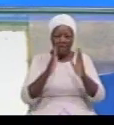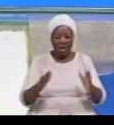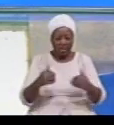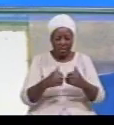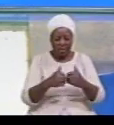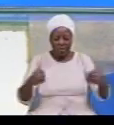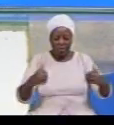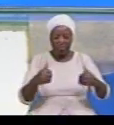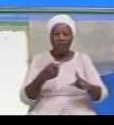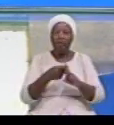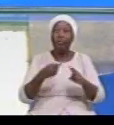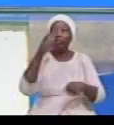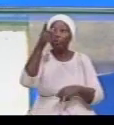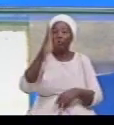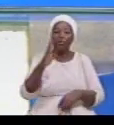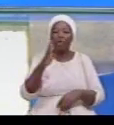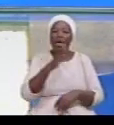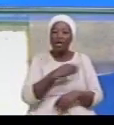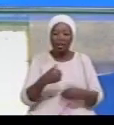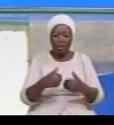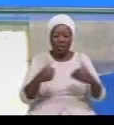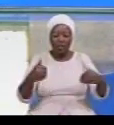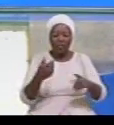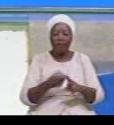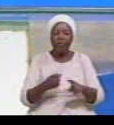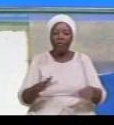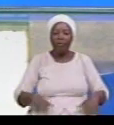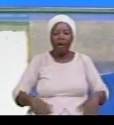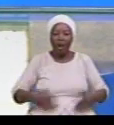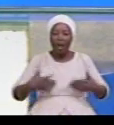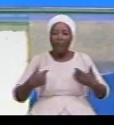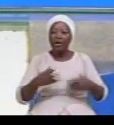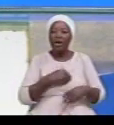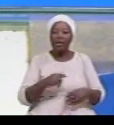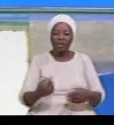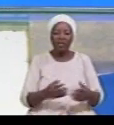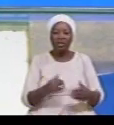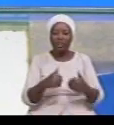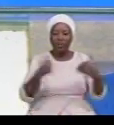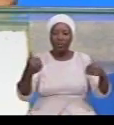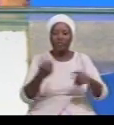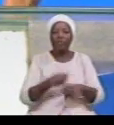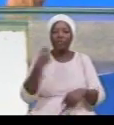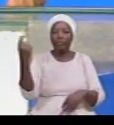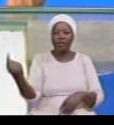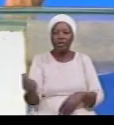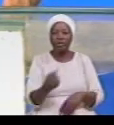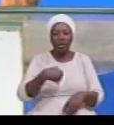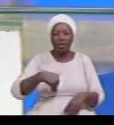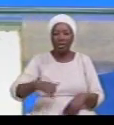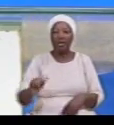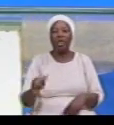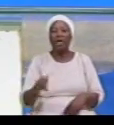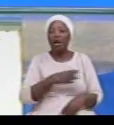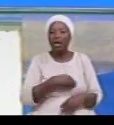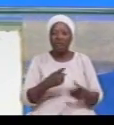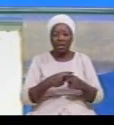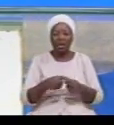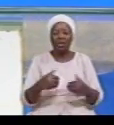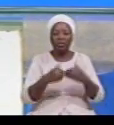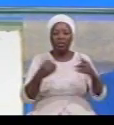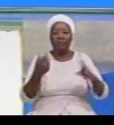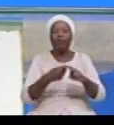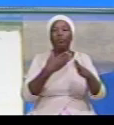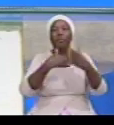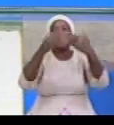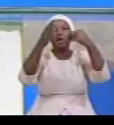separation from life, separation from eternal life, separation from heaven. It's a preview that those who